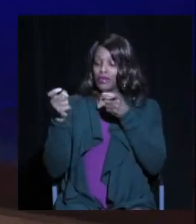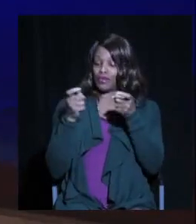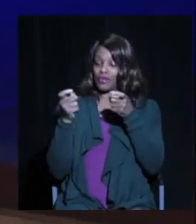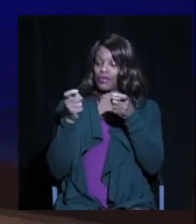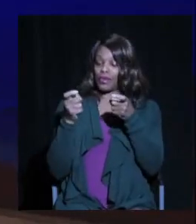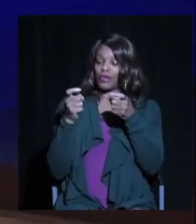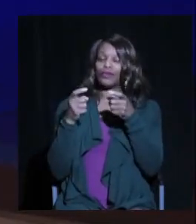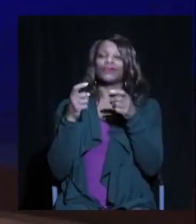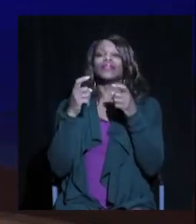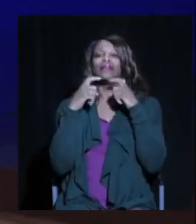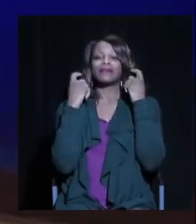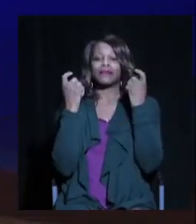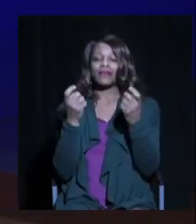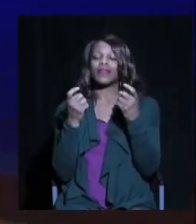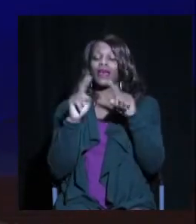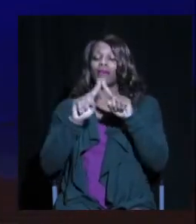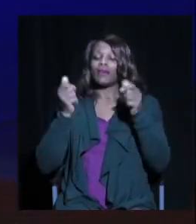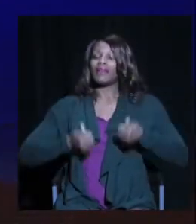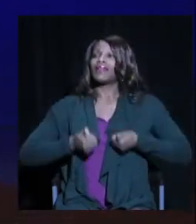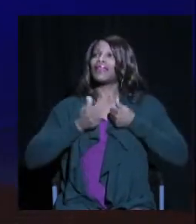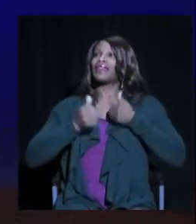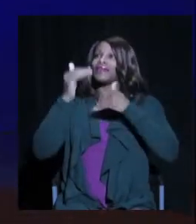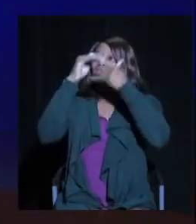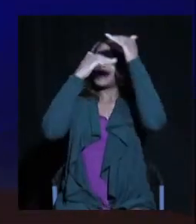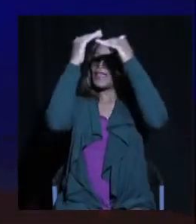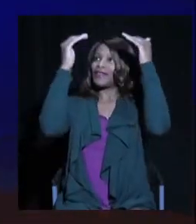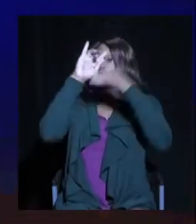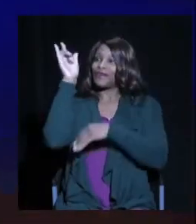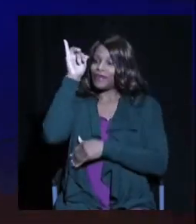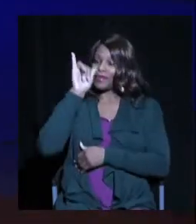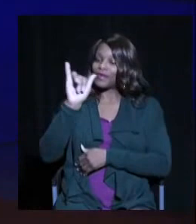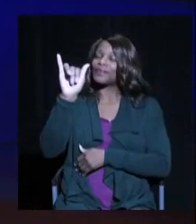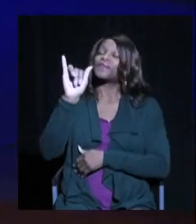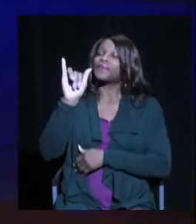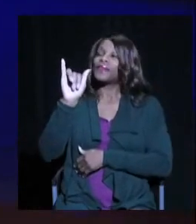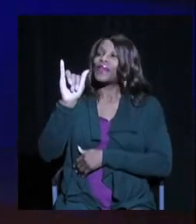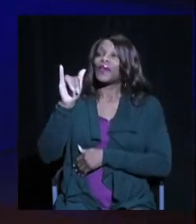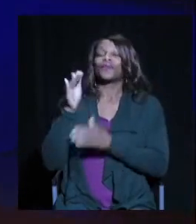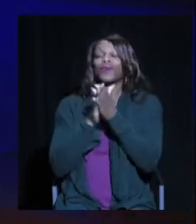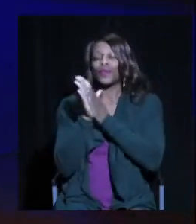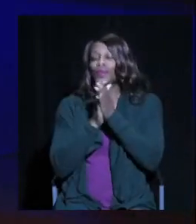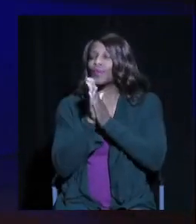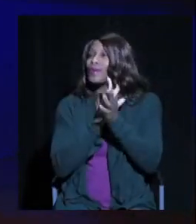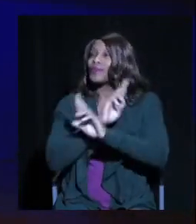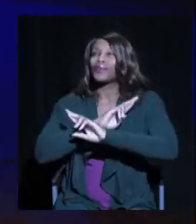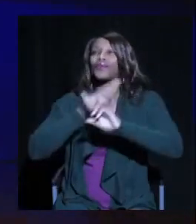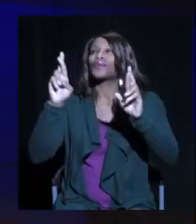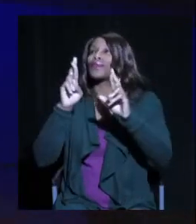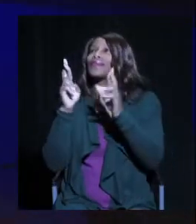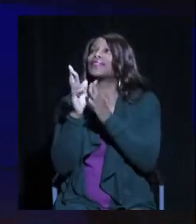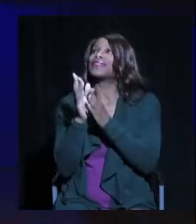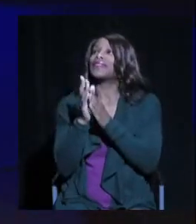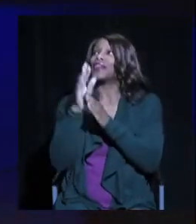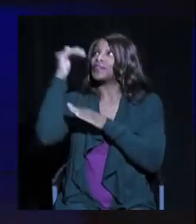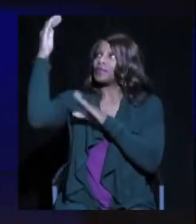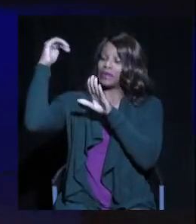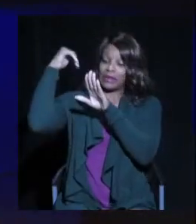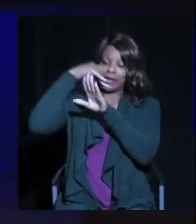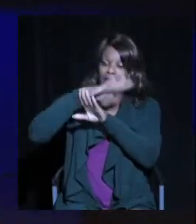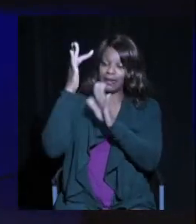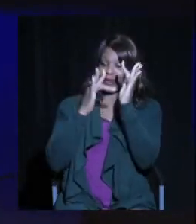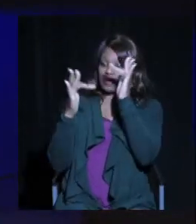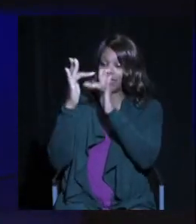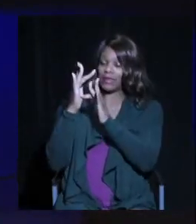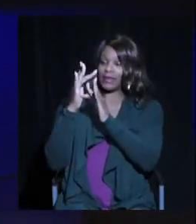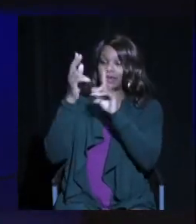might live eternally in heaven with him. Thank you for what you're going to do. We eagerly anticipate you sending Jesus to return